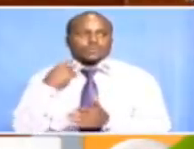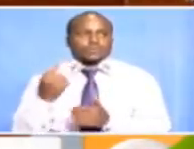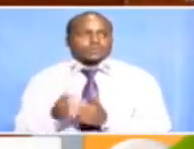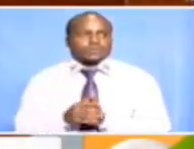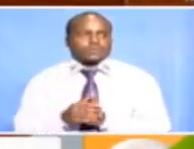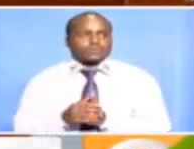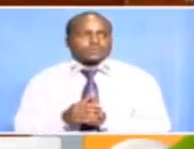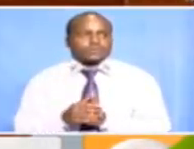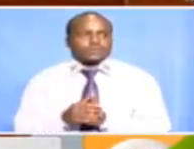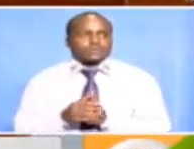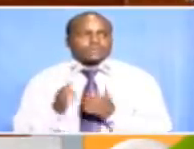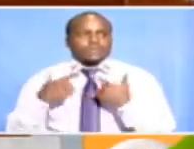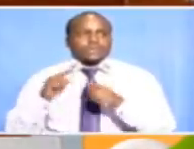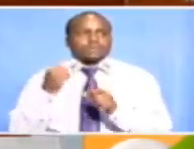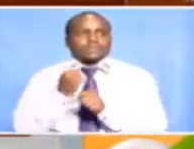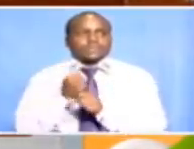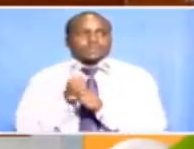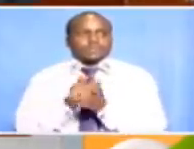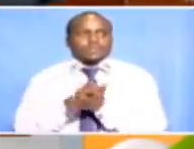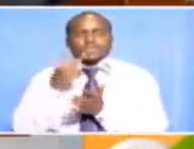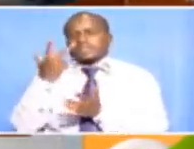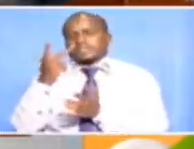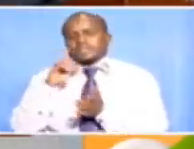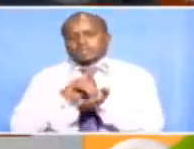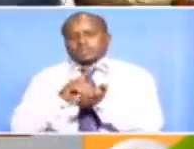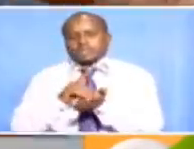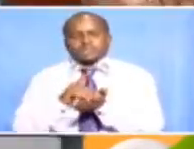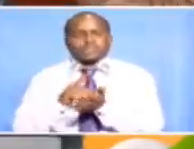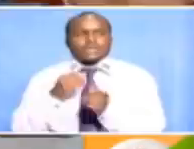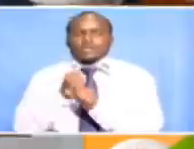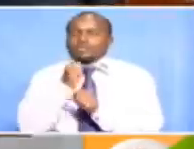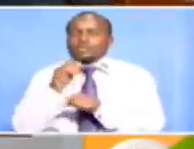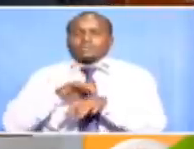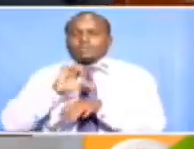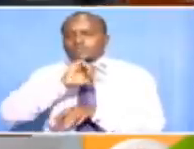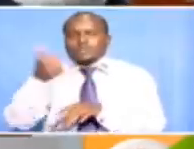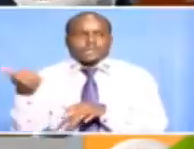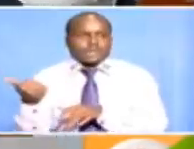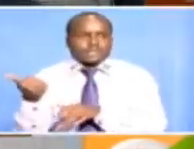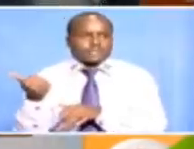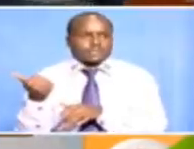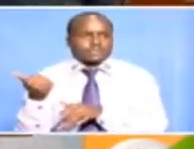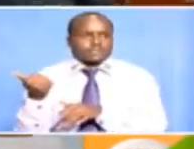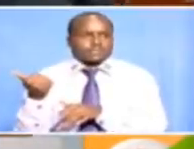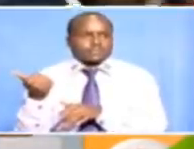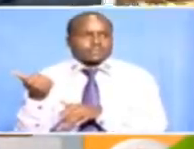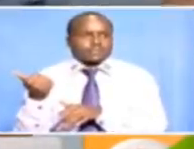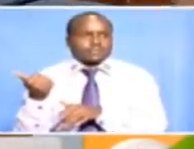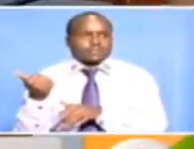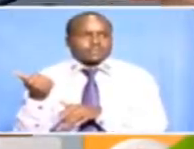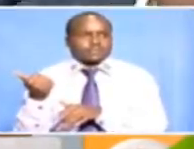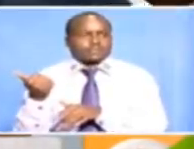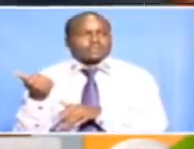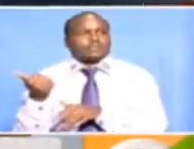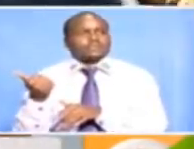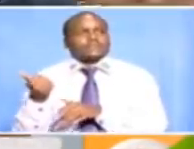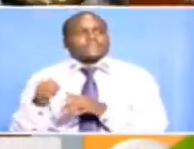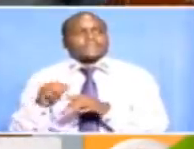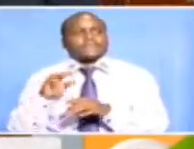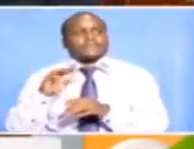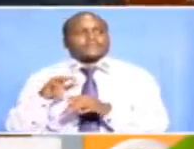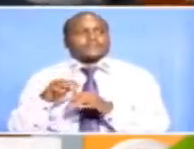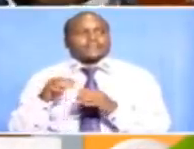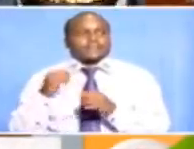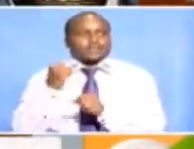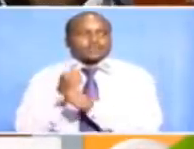me deal with the three doctors. We should not affect all the other loyal doctors, and I've mentioned Dr. Ogar, I mean Dr. Musa and the team, the Mbagathi doctors are